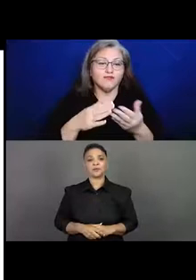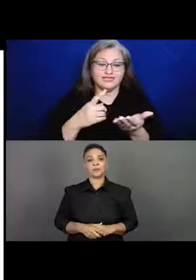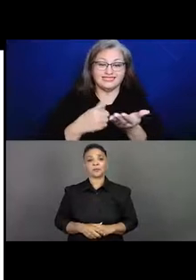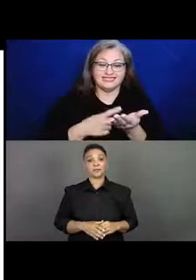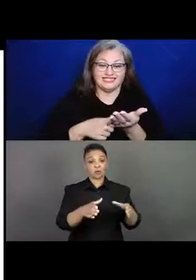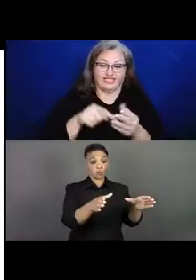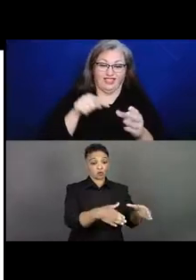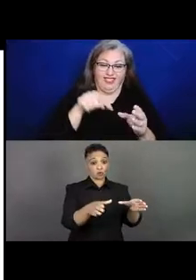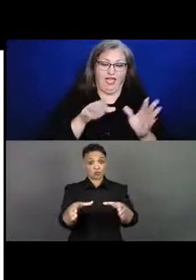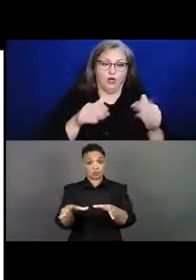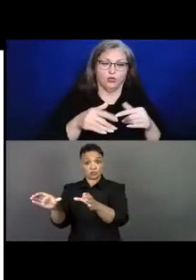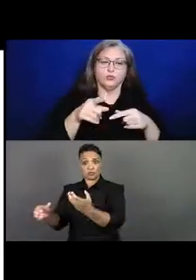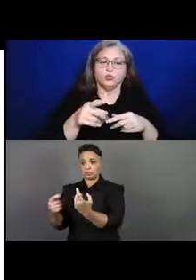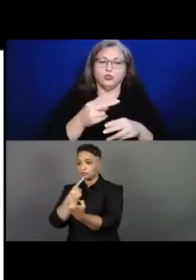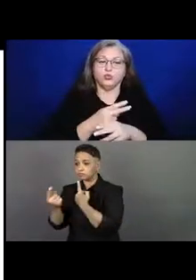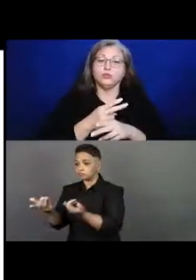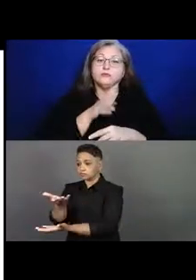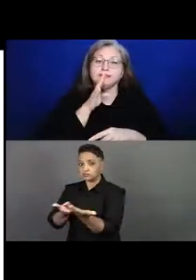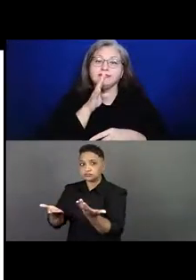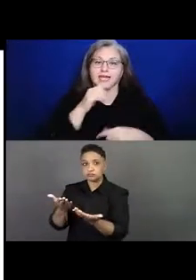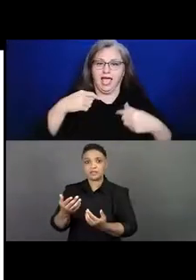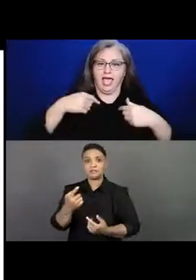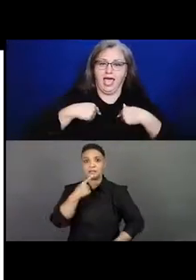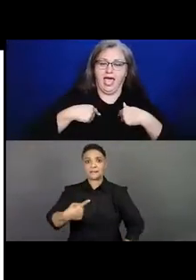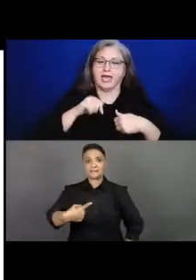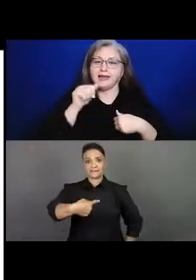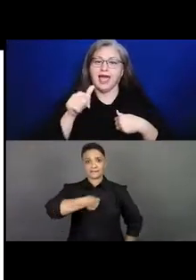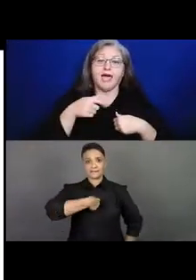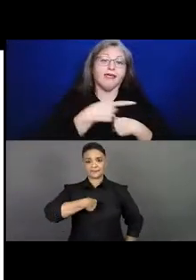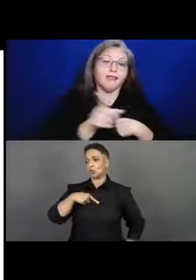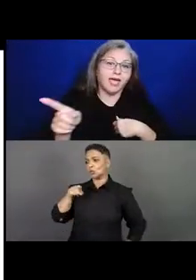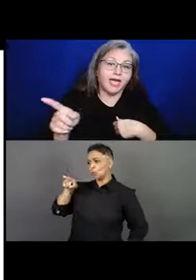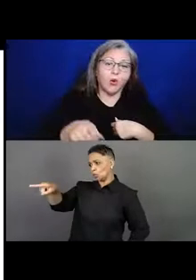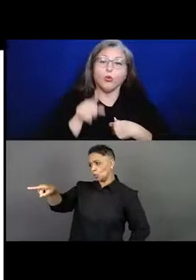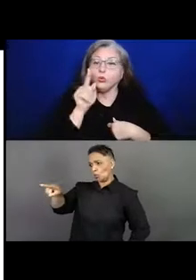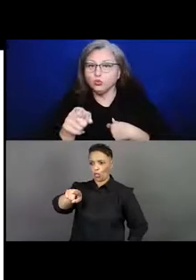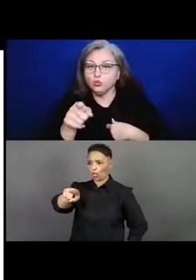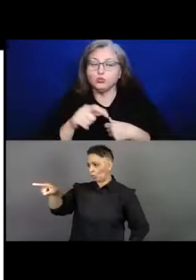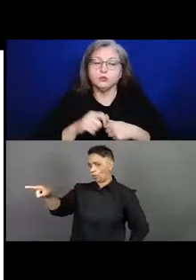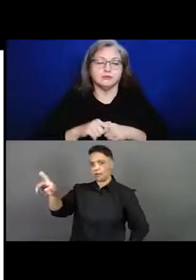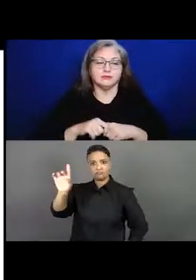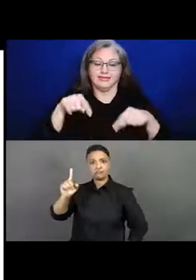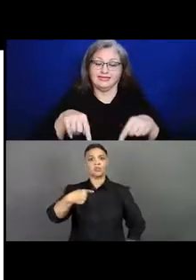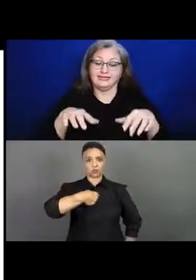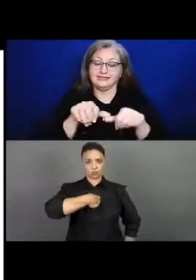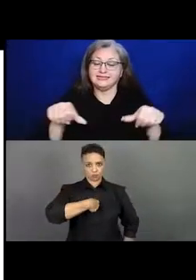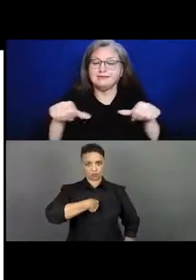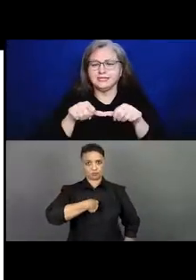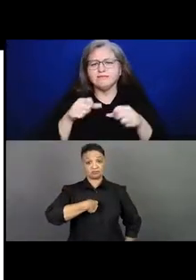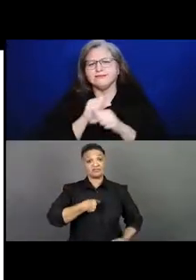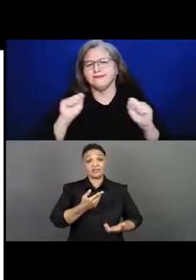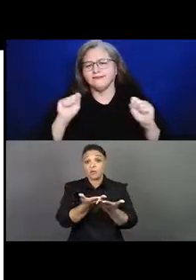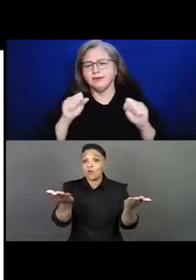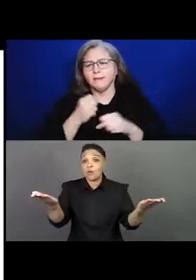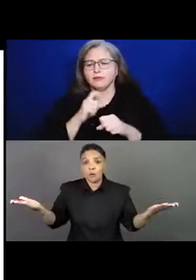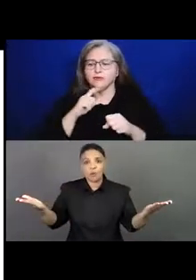forum, you use the I statement instead of they or you. This is a safe space for everyone, and we want to make